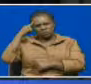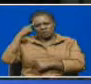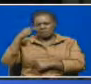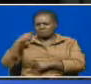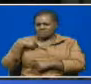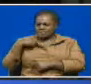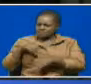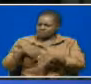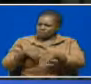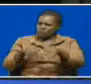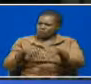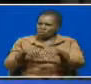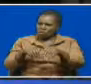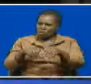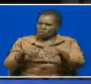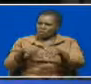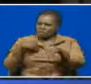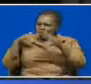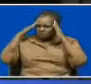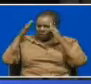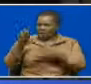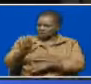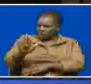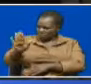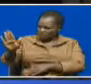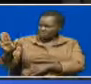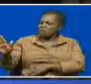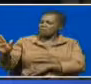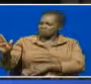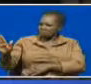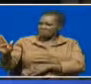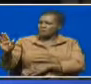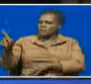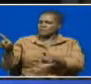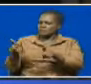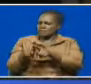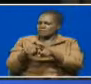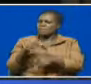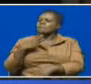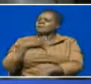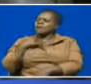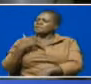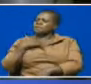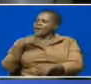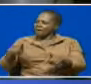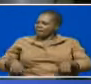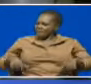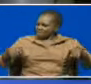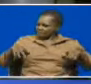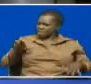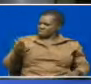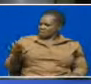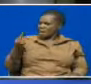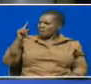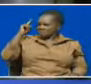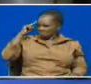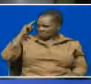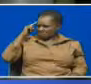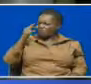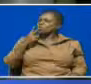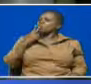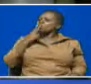models by the way they were doing, so I focused on them, and I would even admire their lifestyles, and I thought